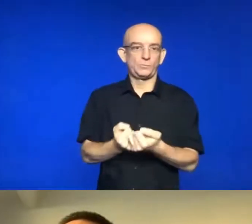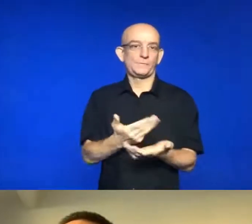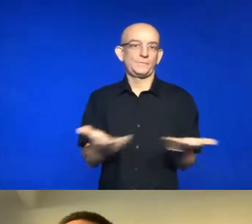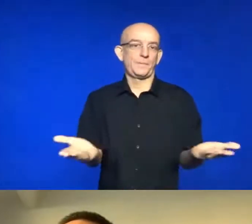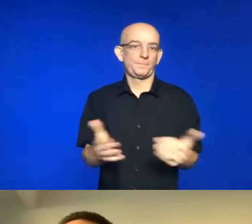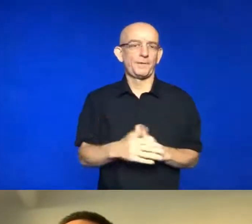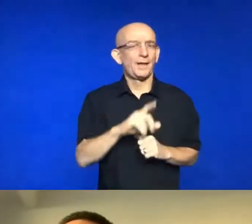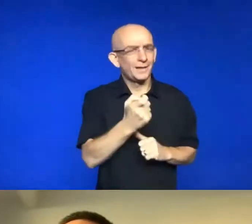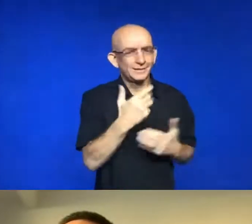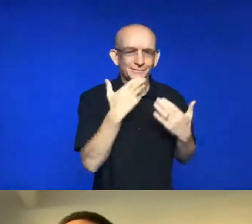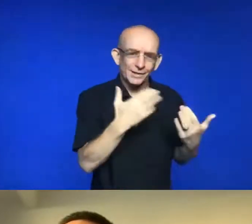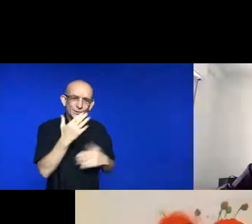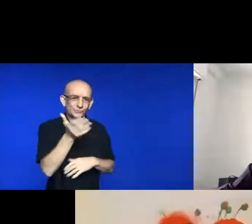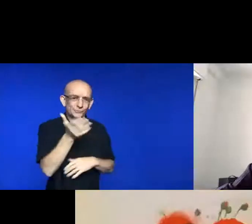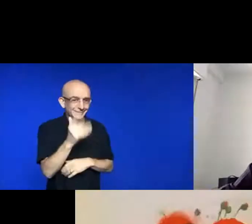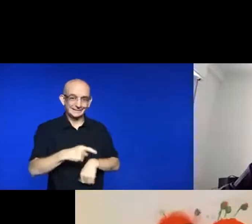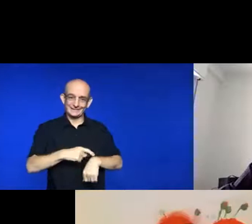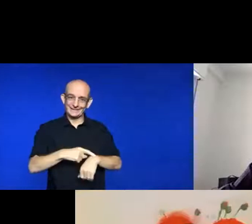just conclude by